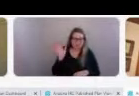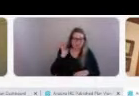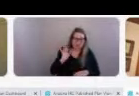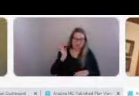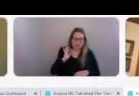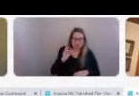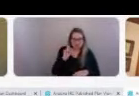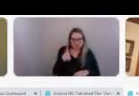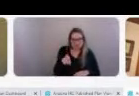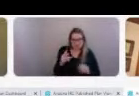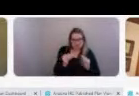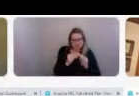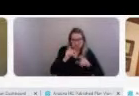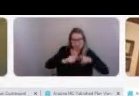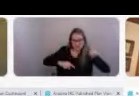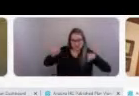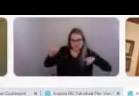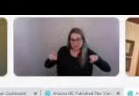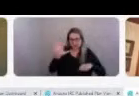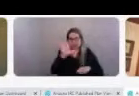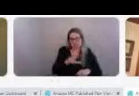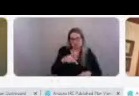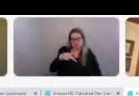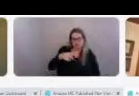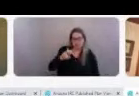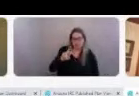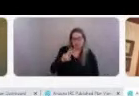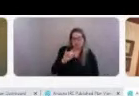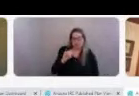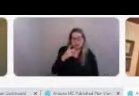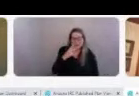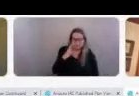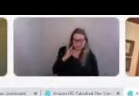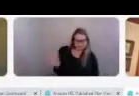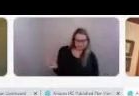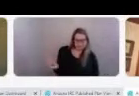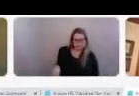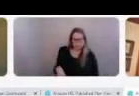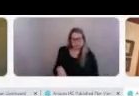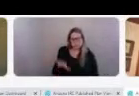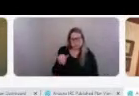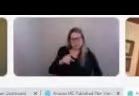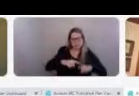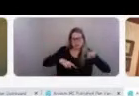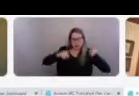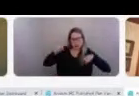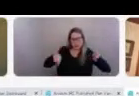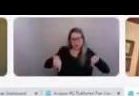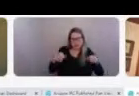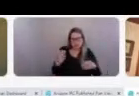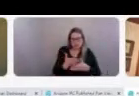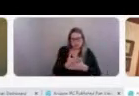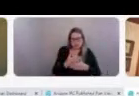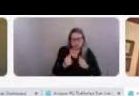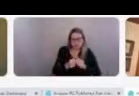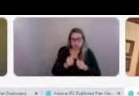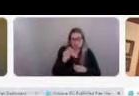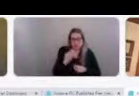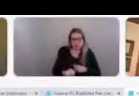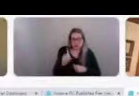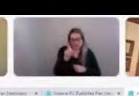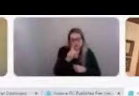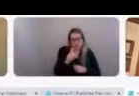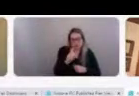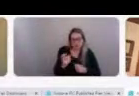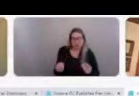needs of more diverse areas of peoria have been overshadowed so that diversity that we share with south phoenix can bring